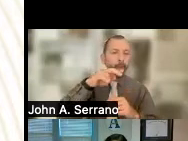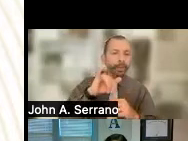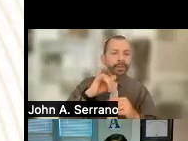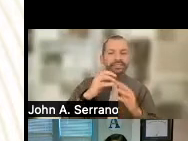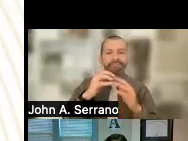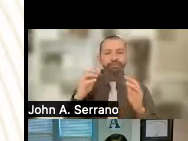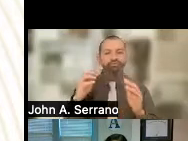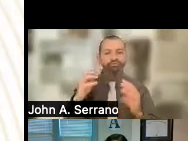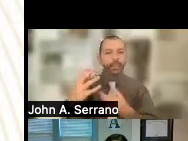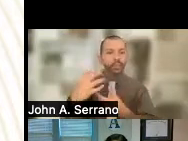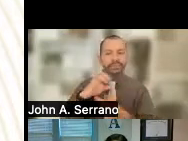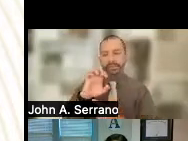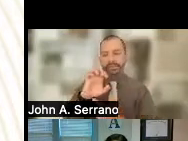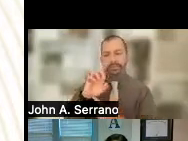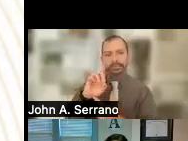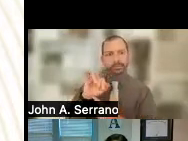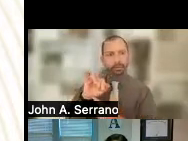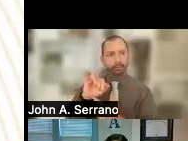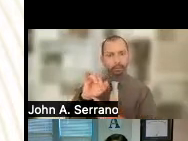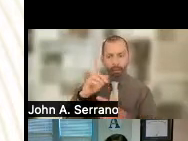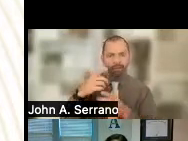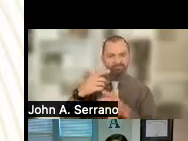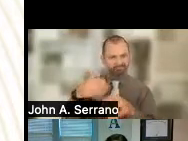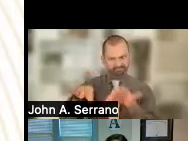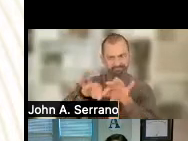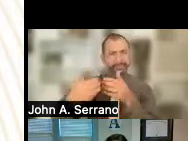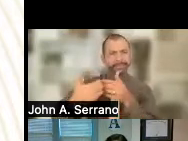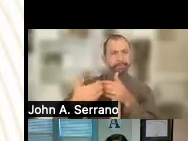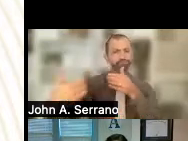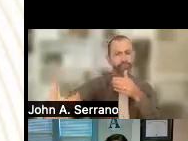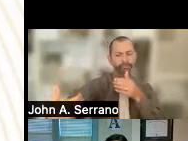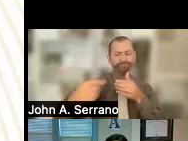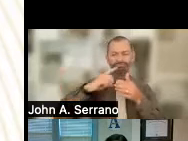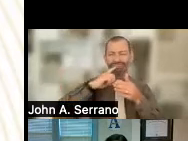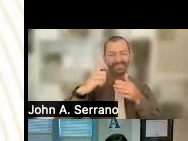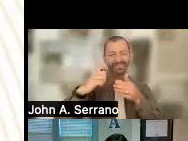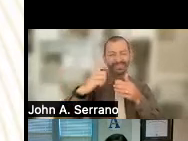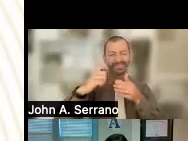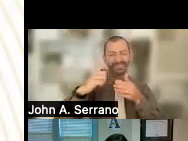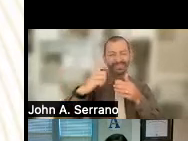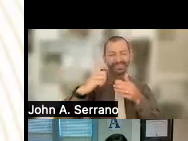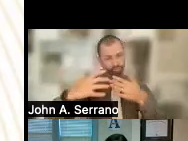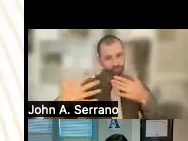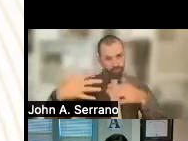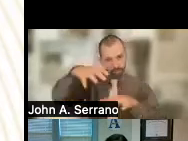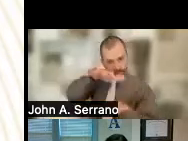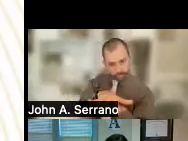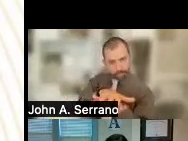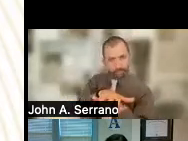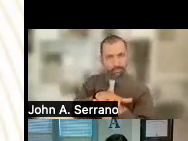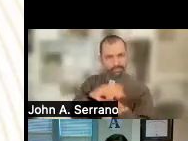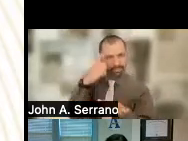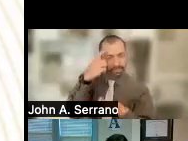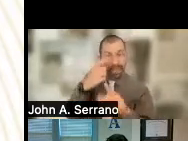focused on thinking about diversity, equity, and inclusion, DEI work, is so critical. We can't separate that from the rest